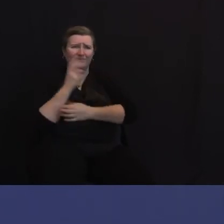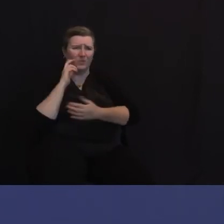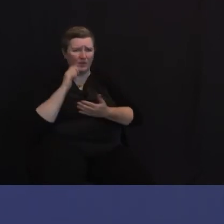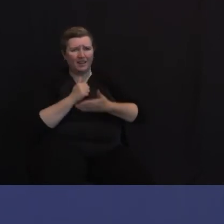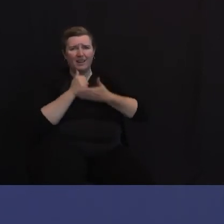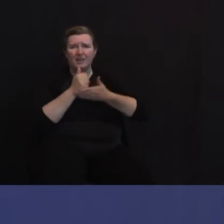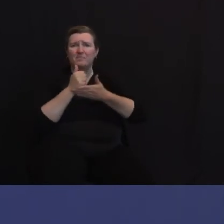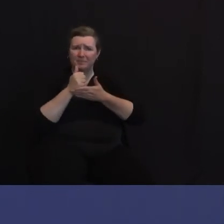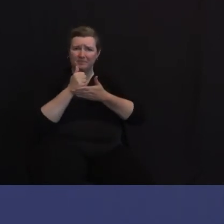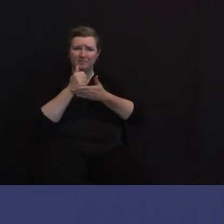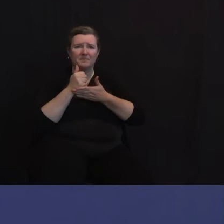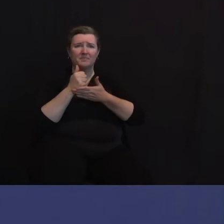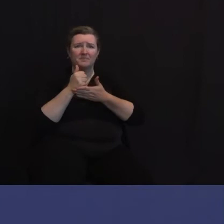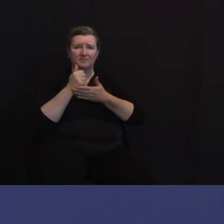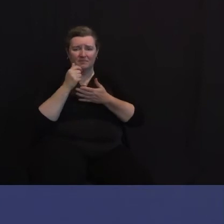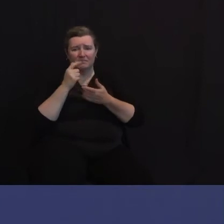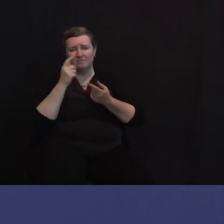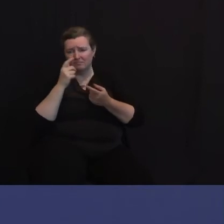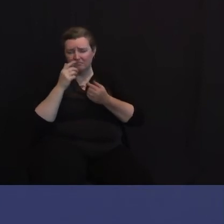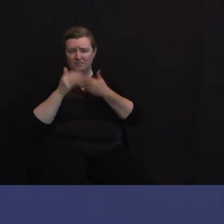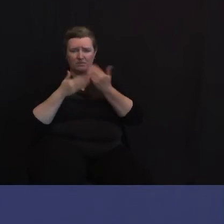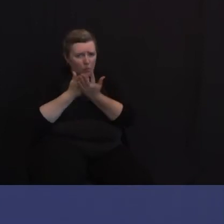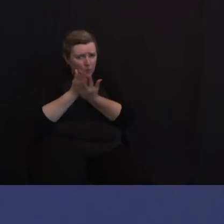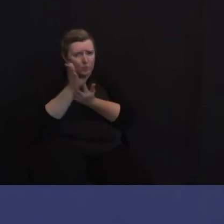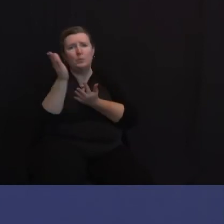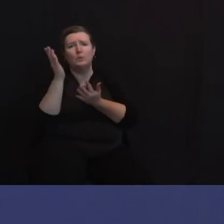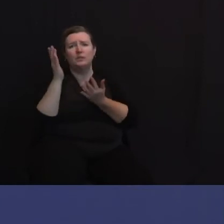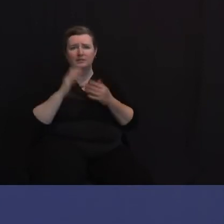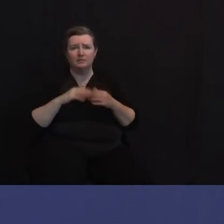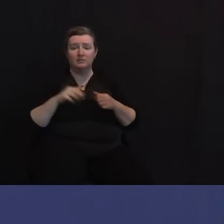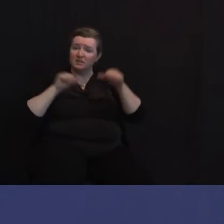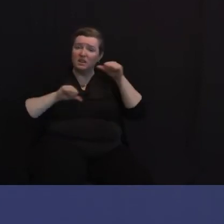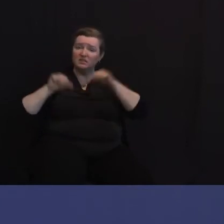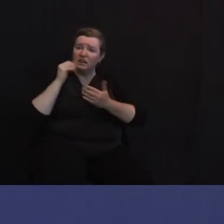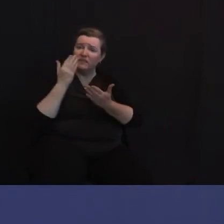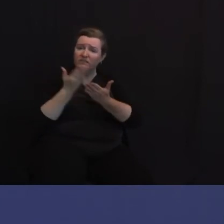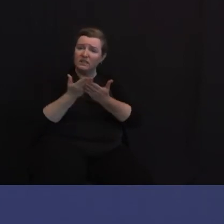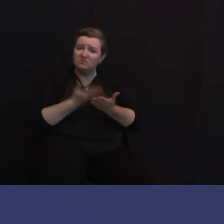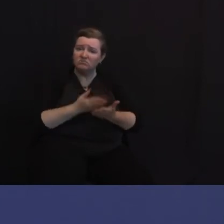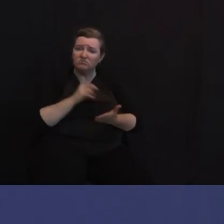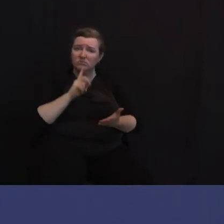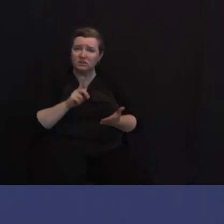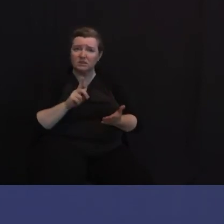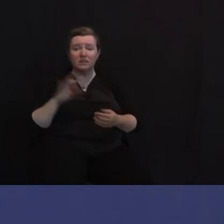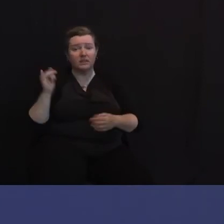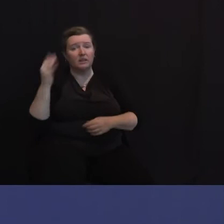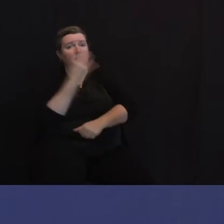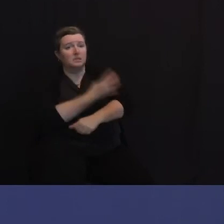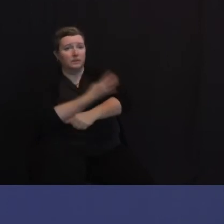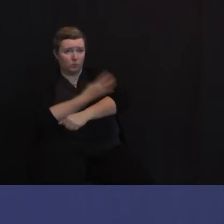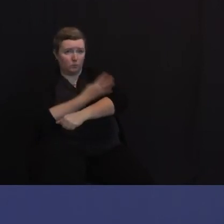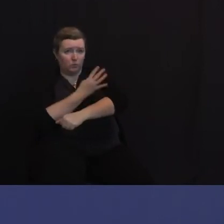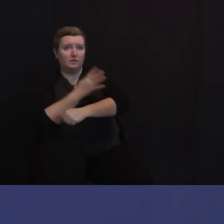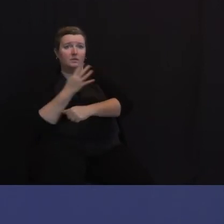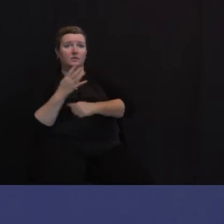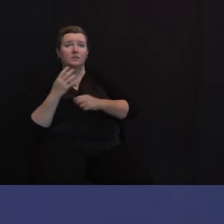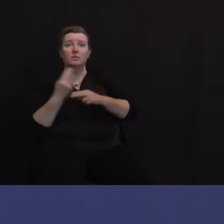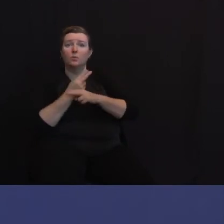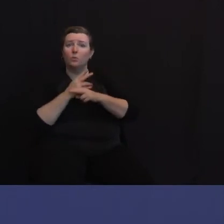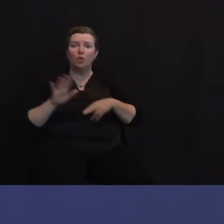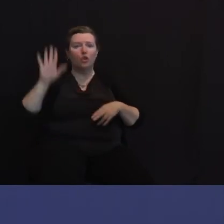evidence, scientific evidence we have. And again, it's an uneven execution on this, and it happens to be, and I know Judy,